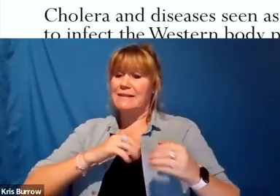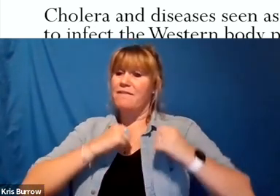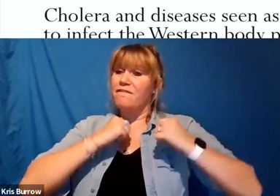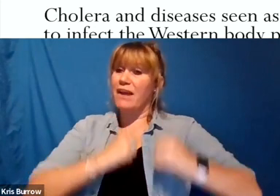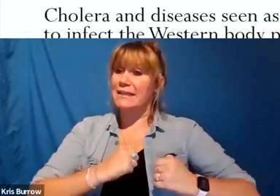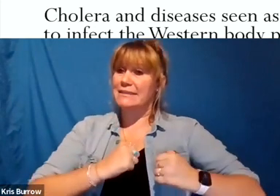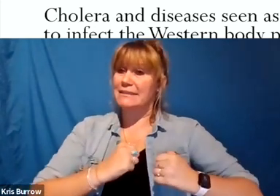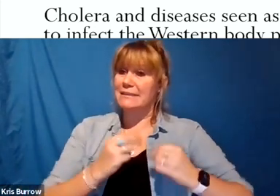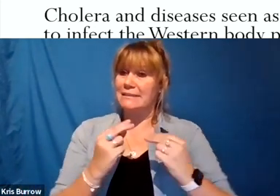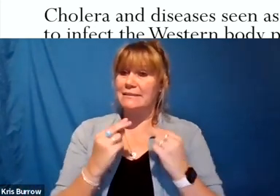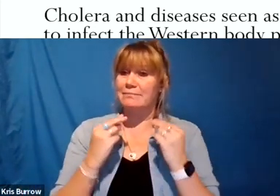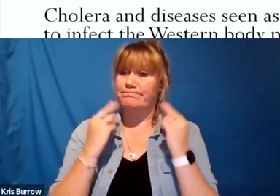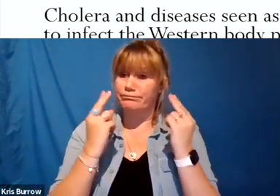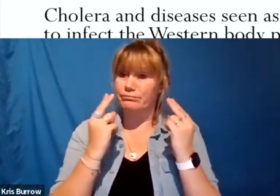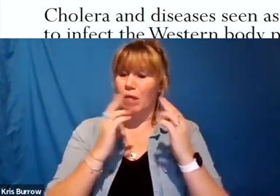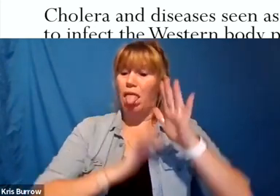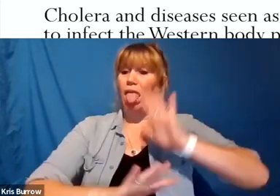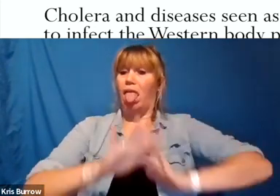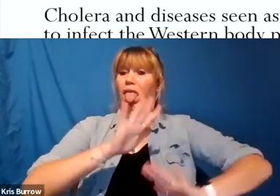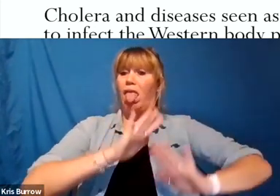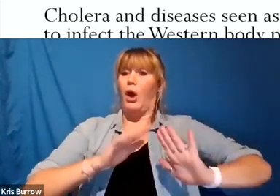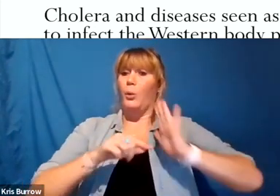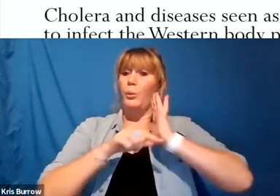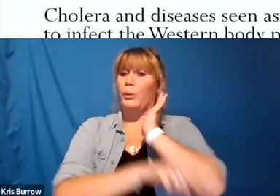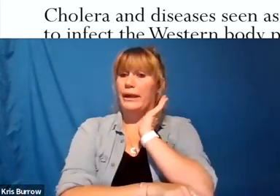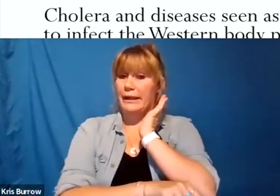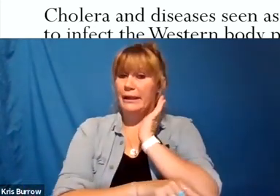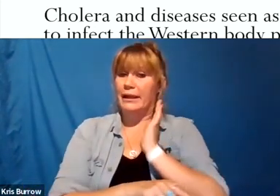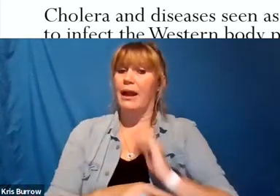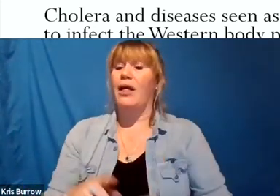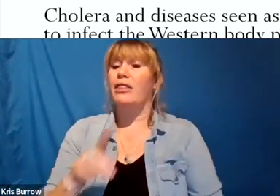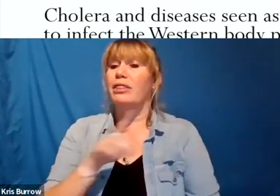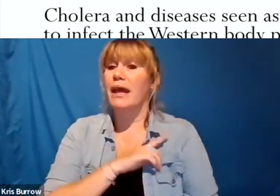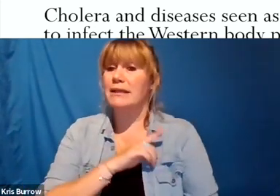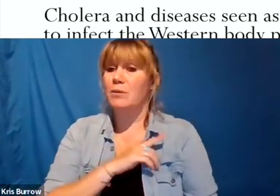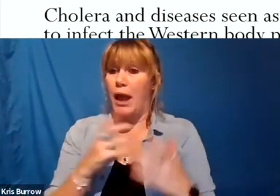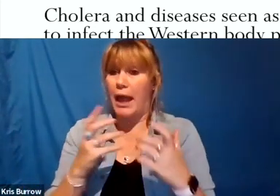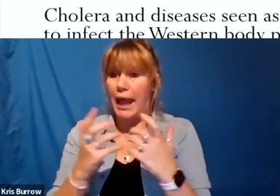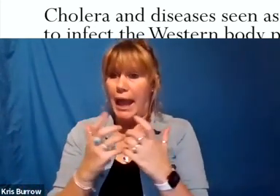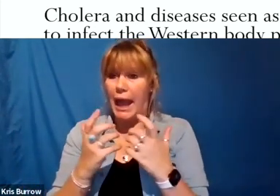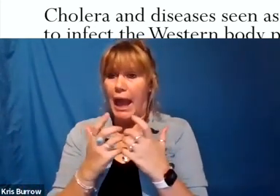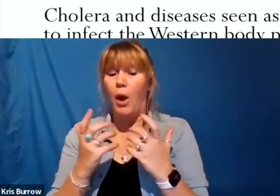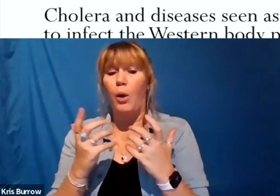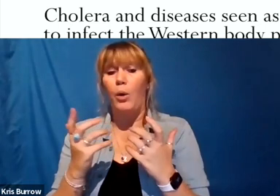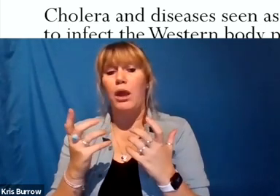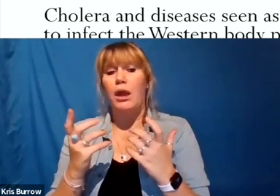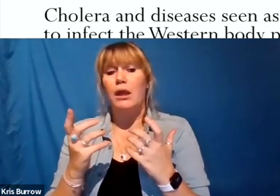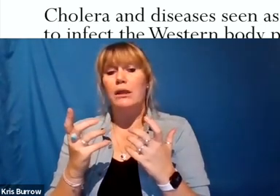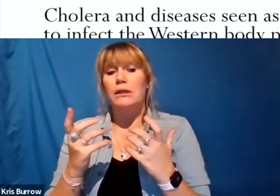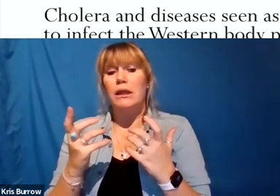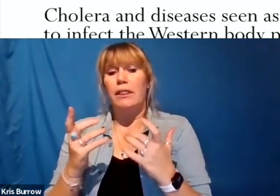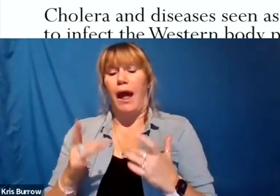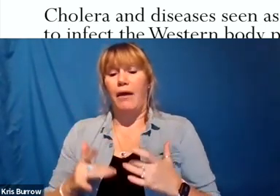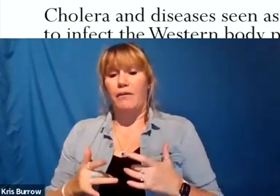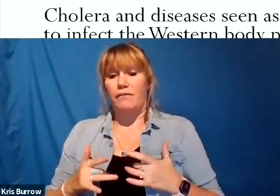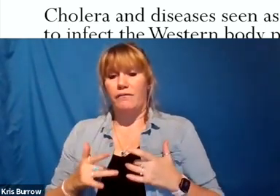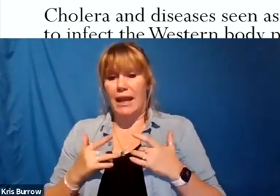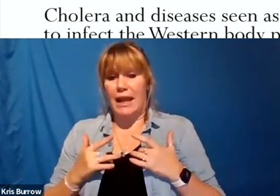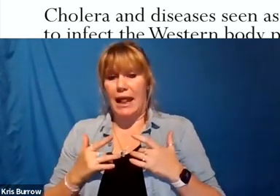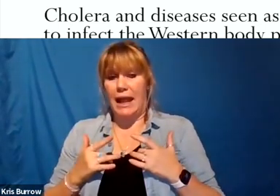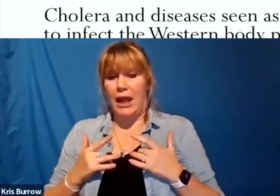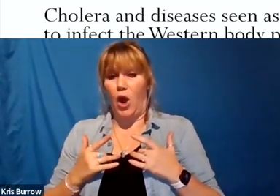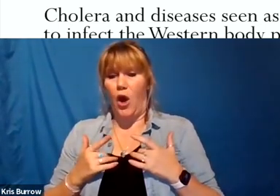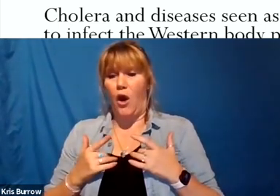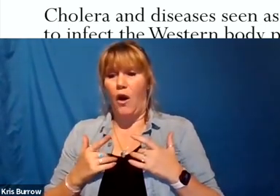anxiety over reverse contamination as we colonised cause a circular feeling of need for aggressive